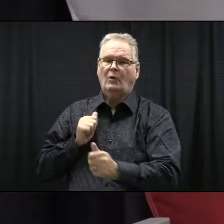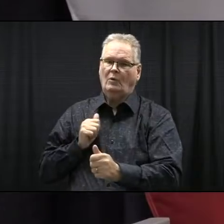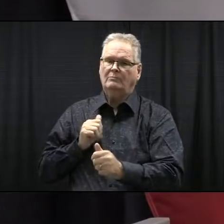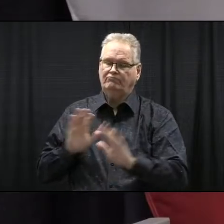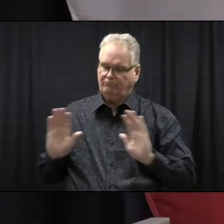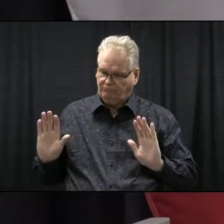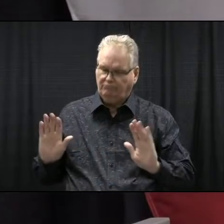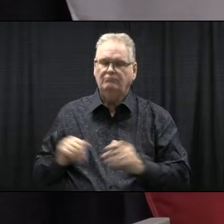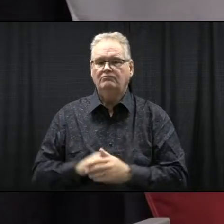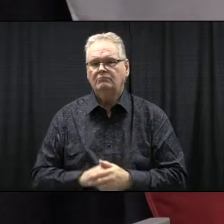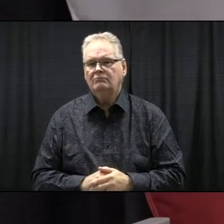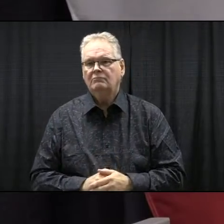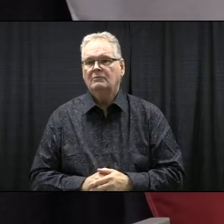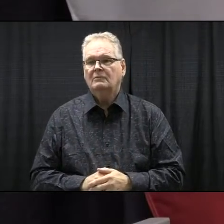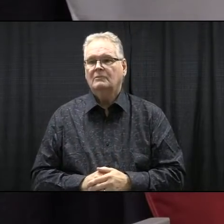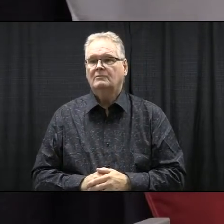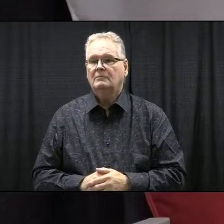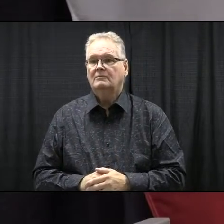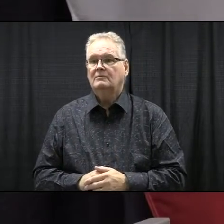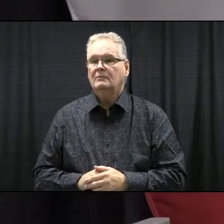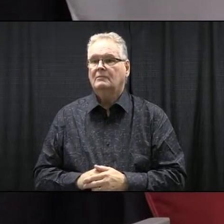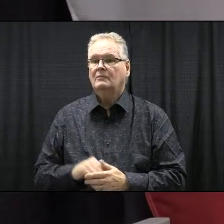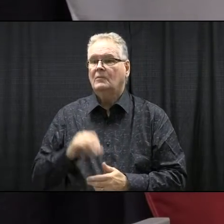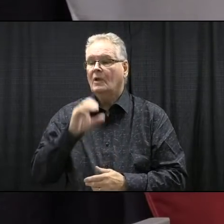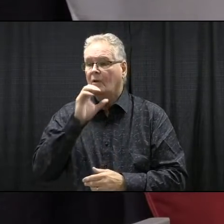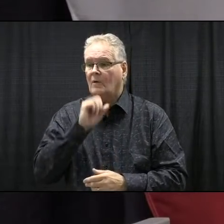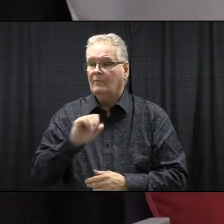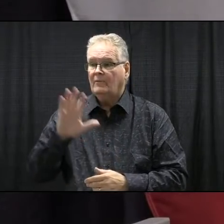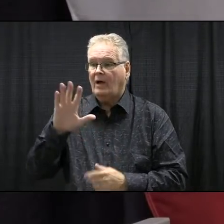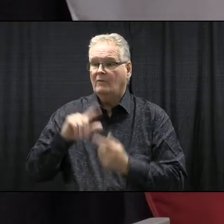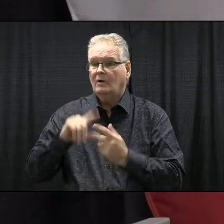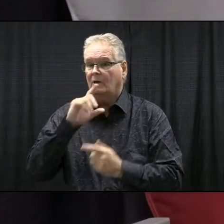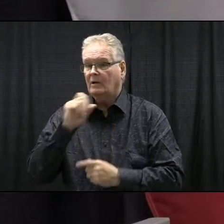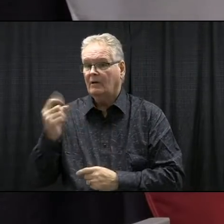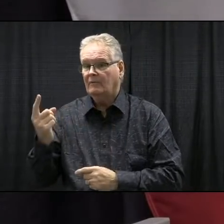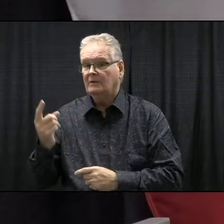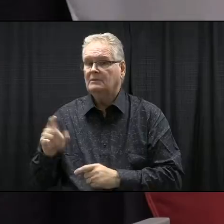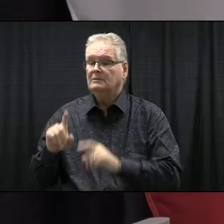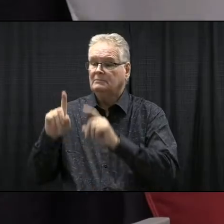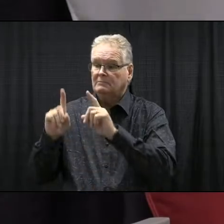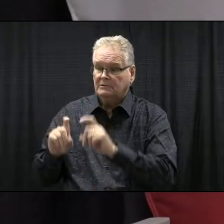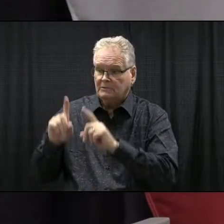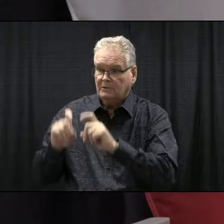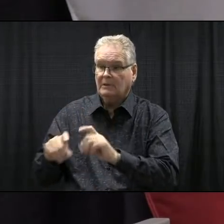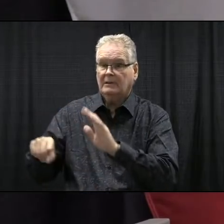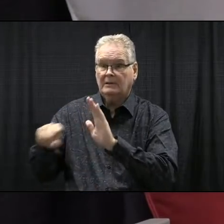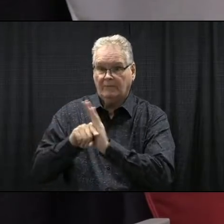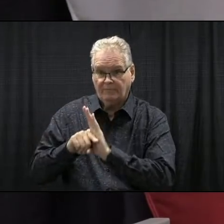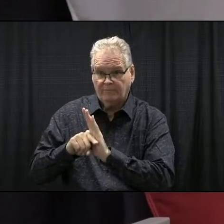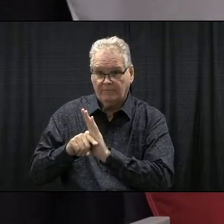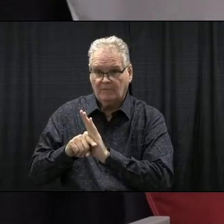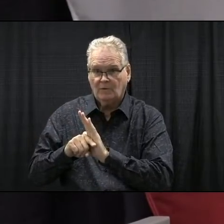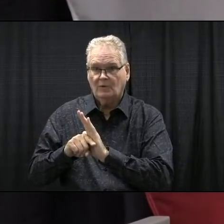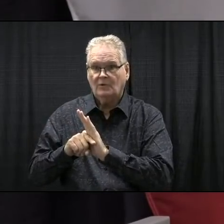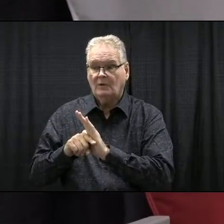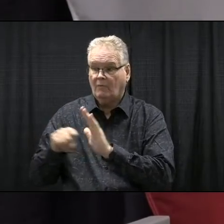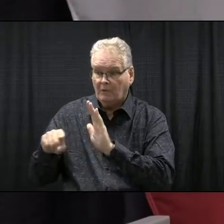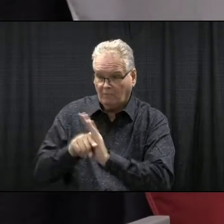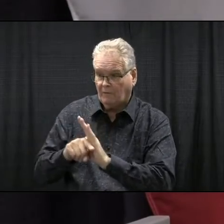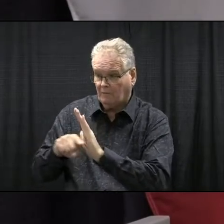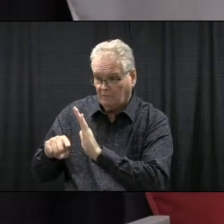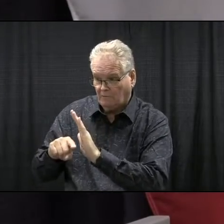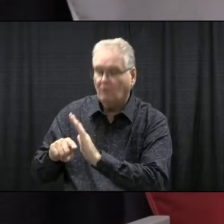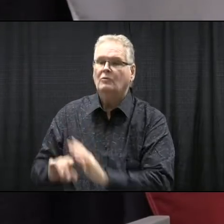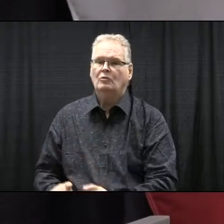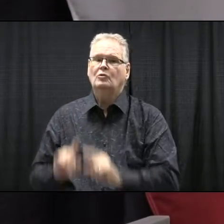negative test result, children aged 5 to 11 can attend school, but must otherwise limit contact with others, as I just described, and cannot attend